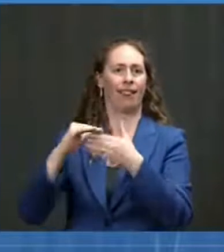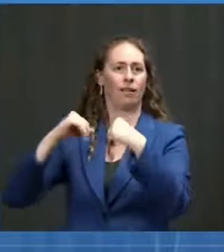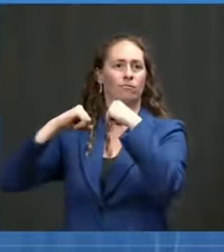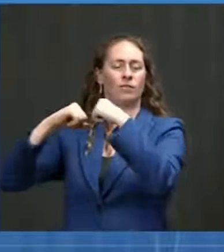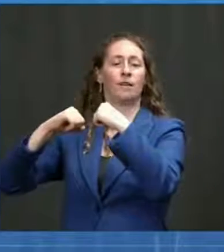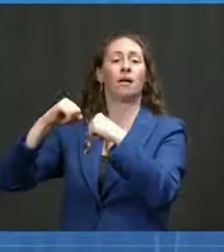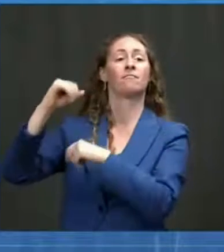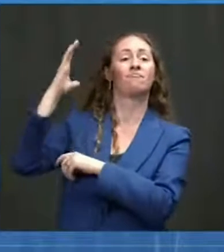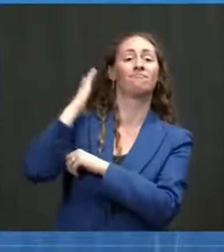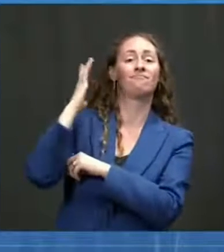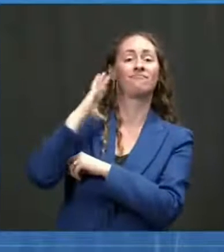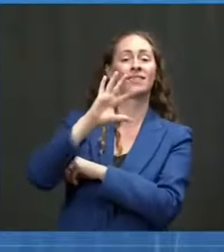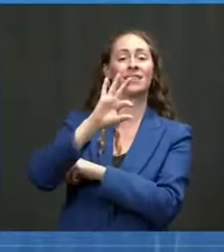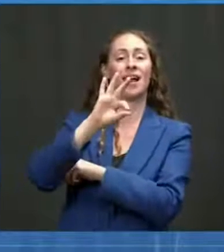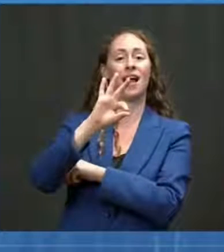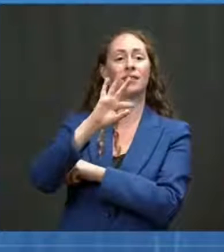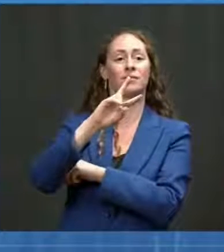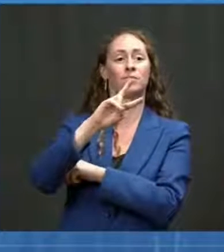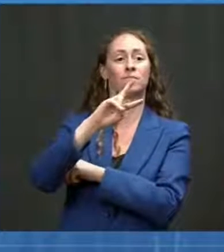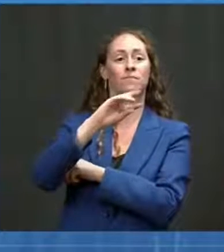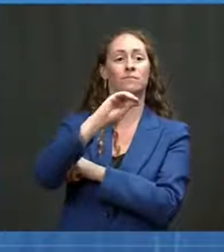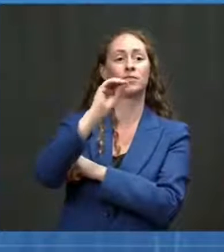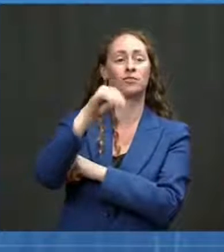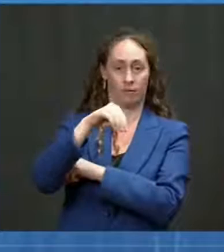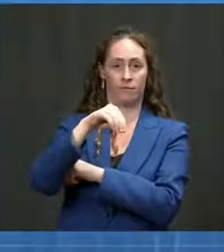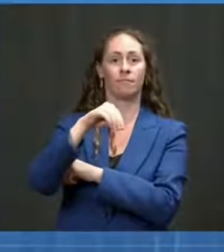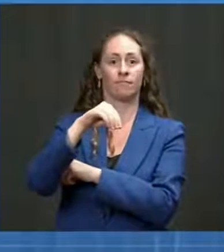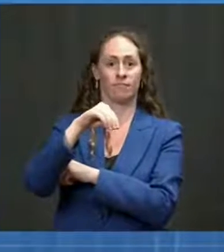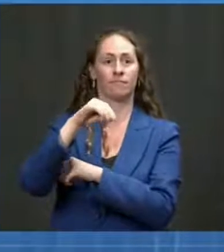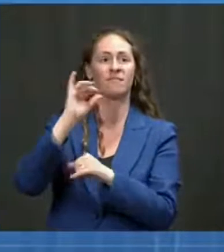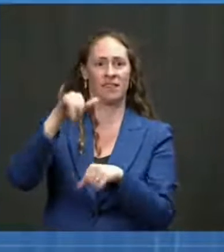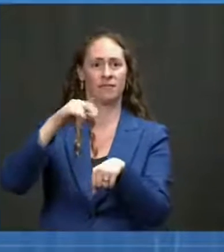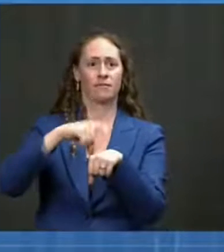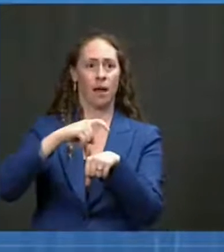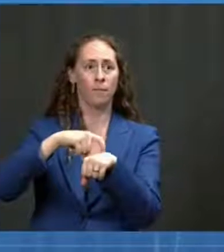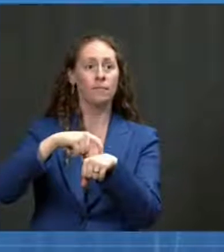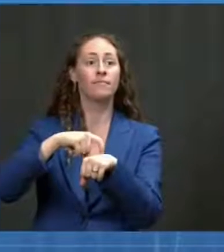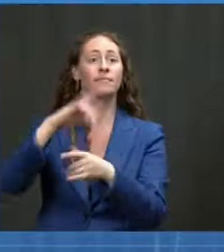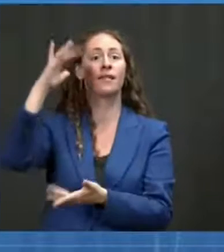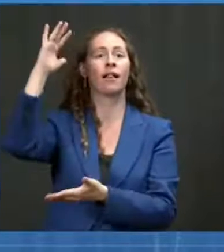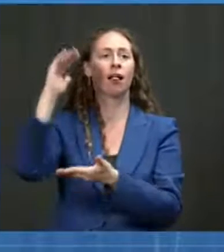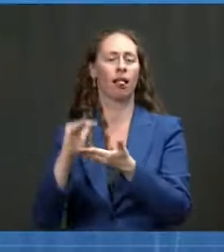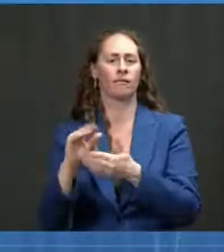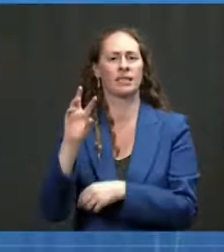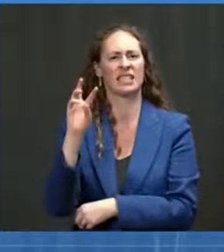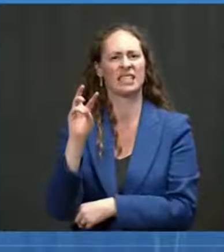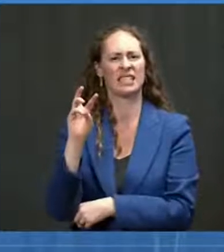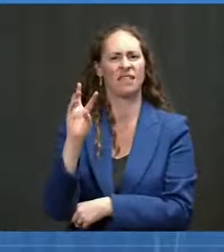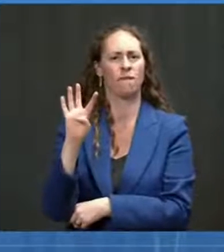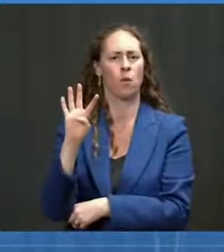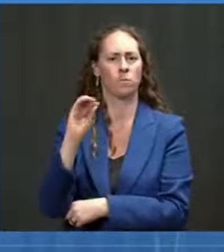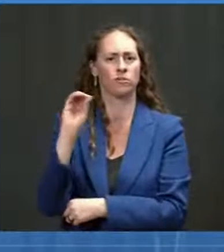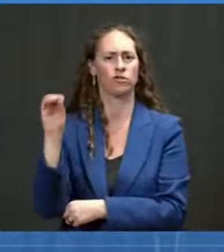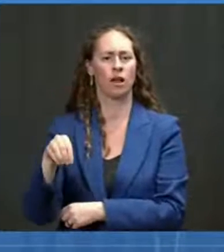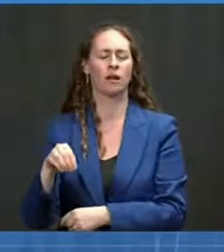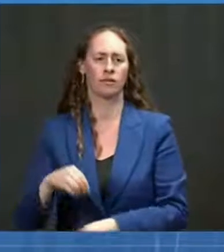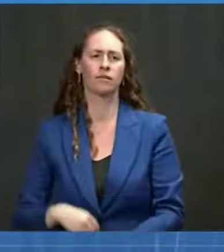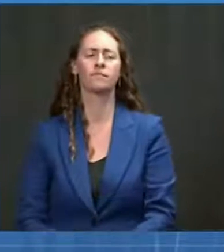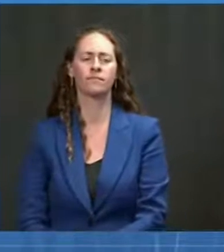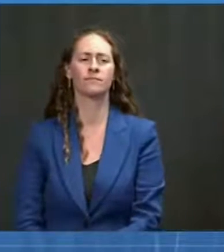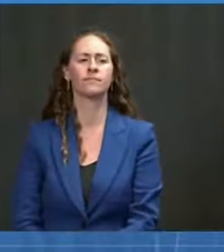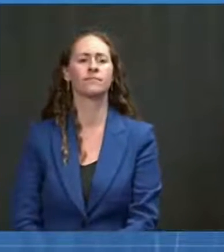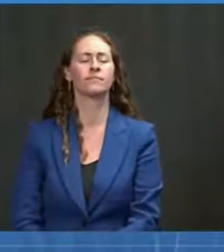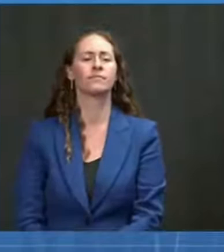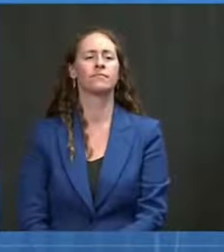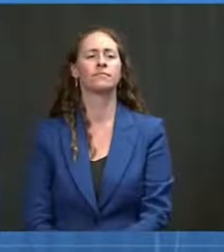Delta to 64% with Delta. Notably, this analysis did not show difference over time, which suggests effectiveness